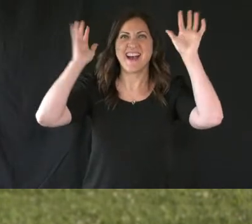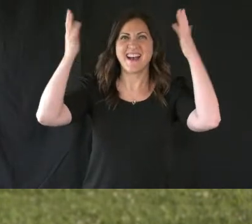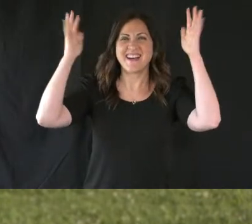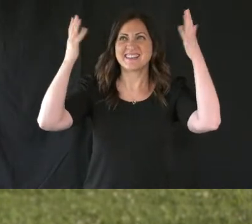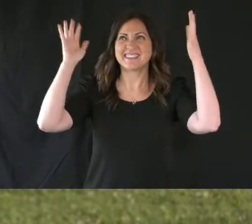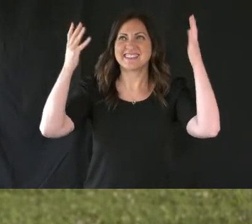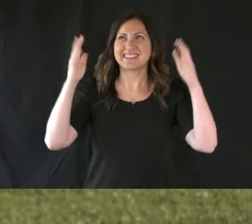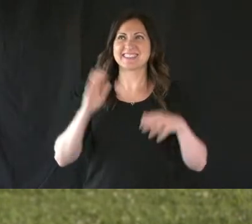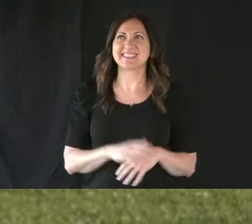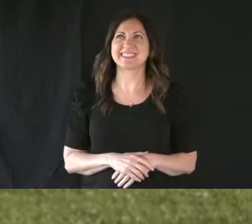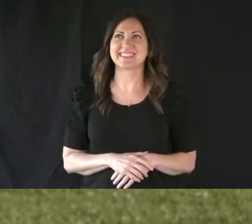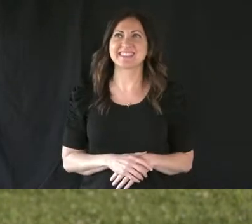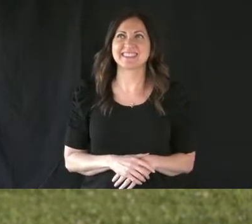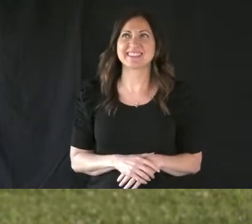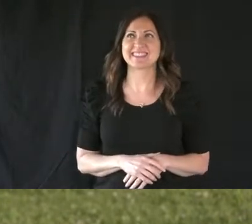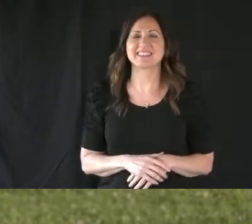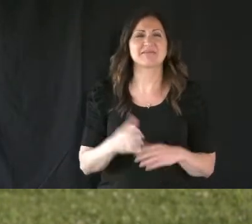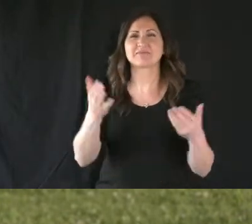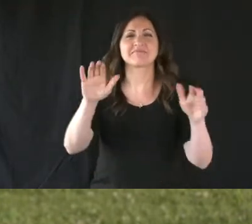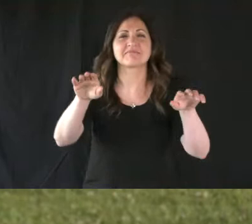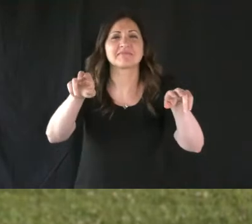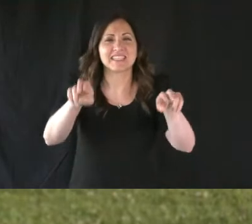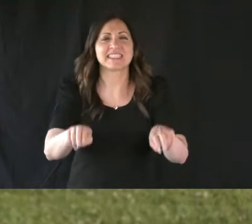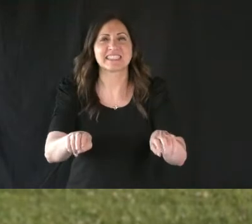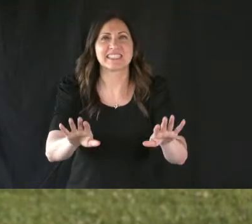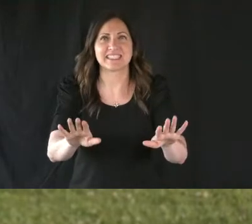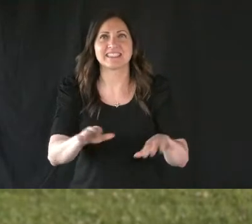And now I'm going to say, please be seated.